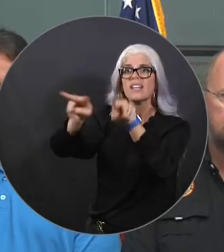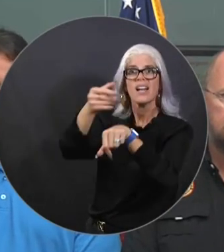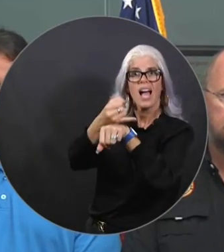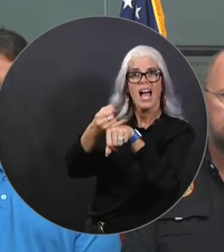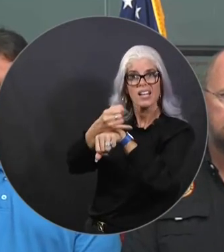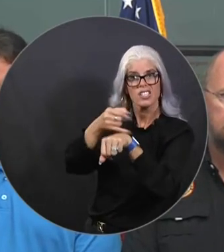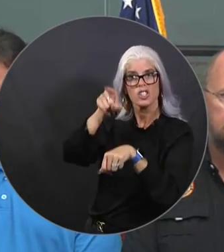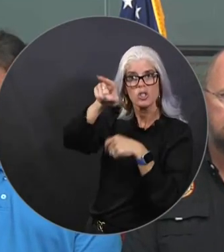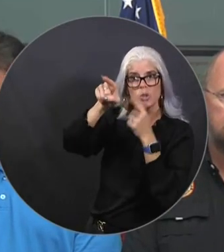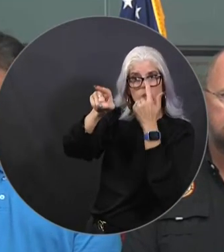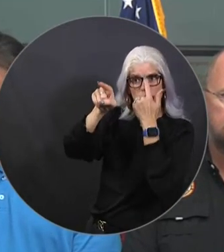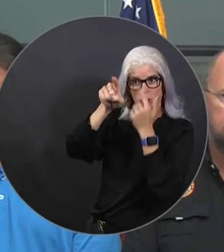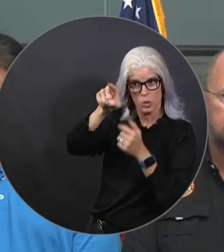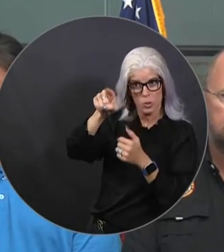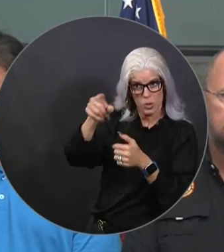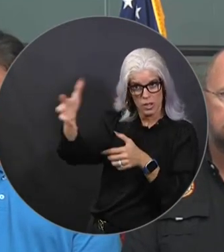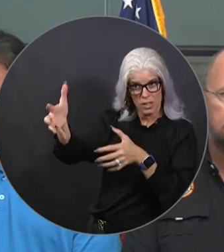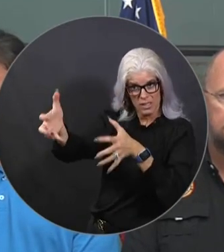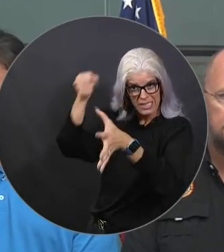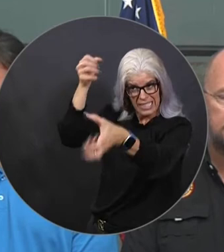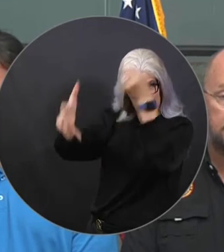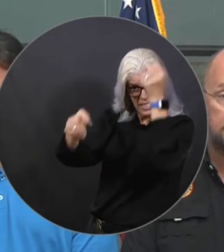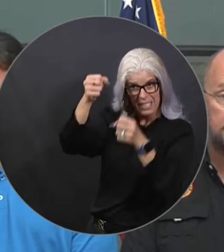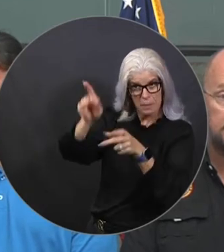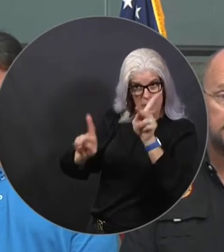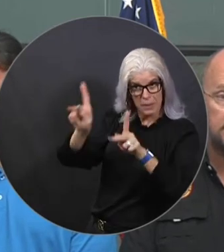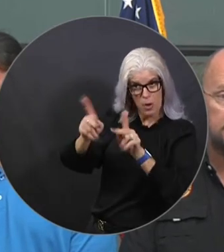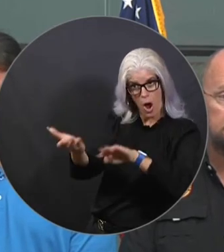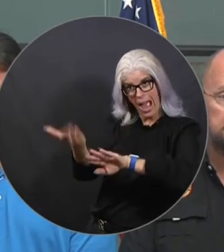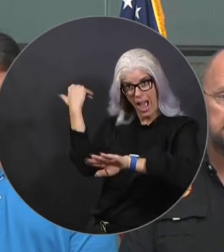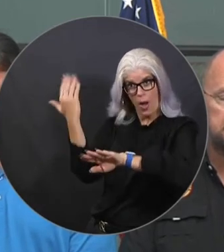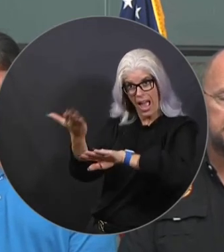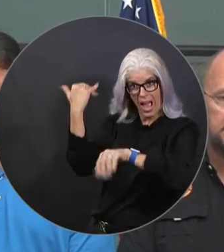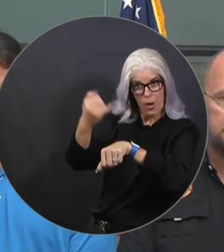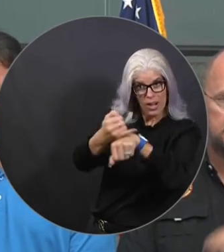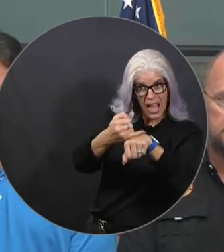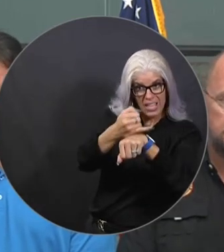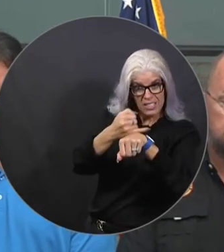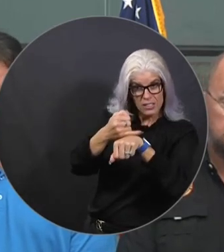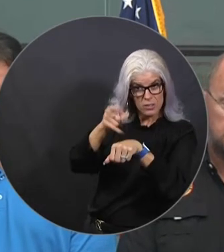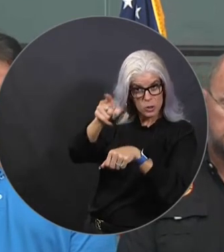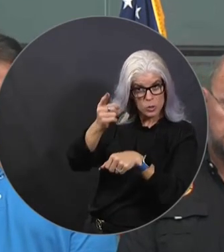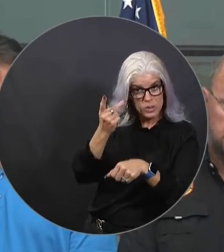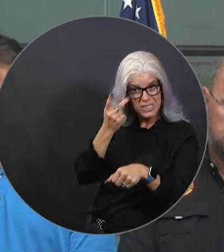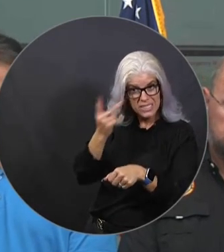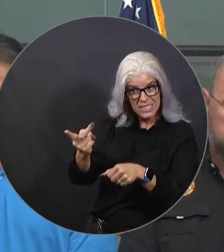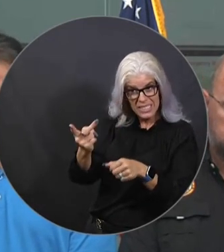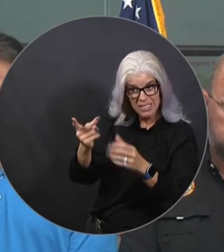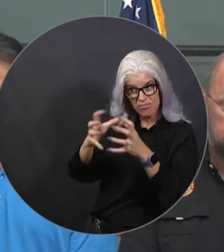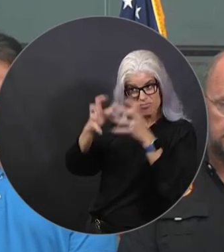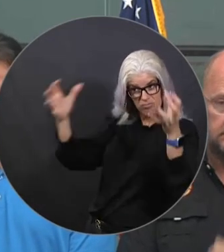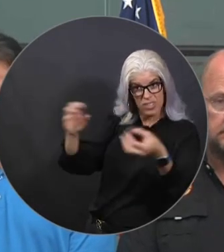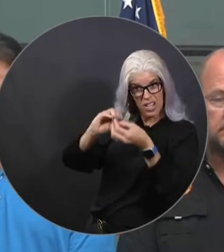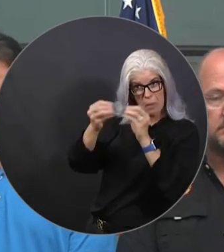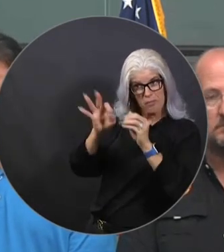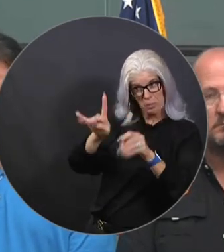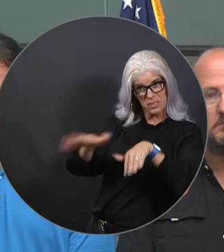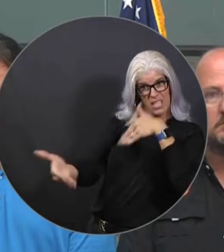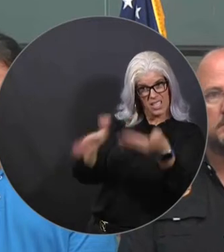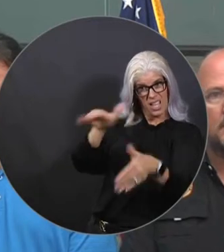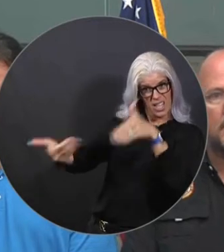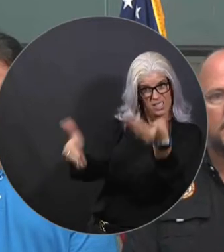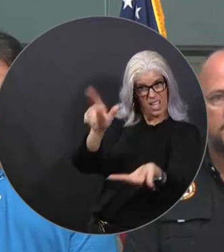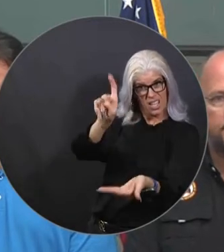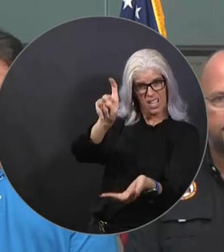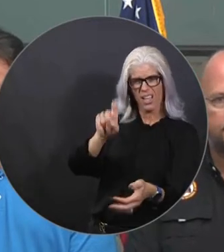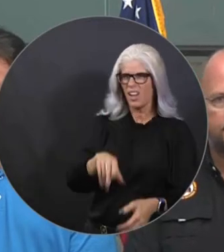are you getting people off these islands? You are not finding massive numbers of dead people on these islands? That is correct. I think but at the same